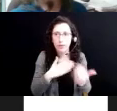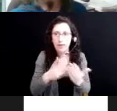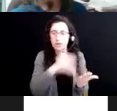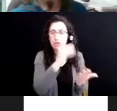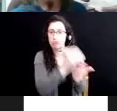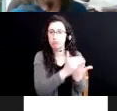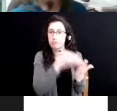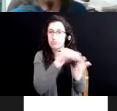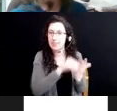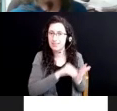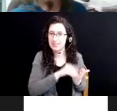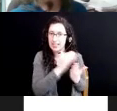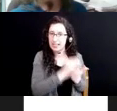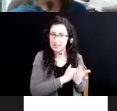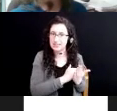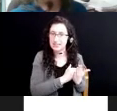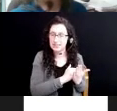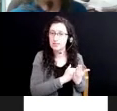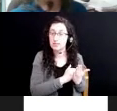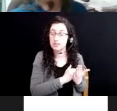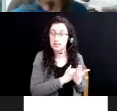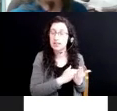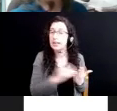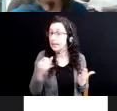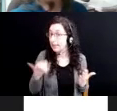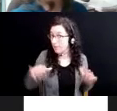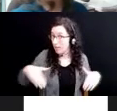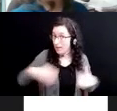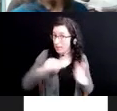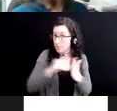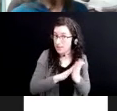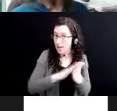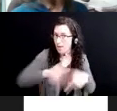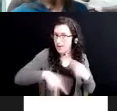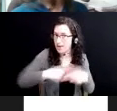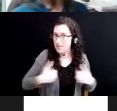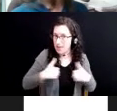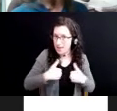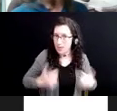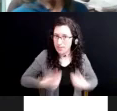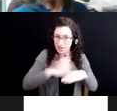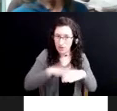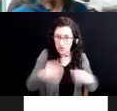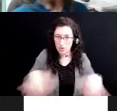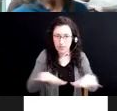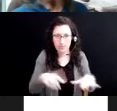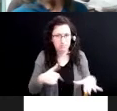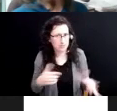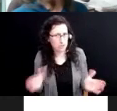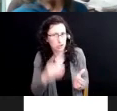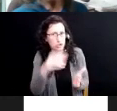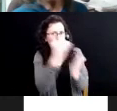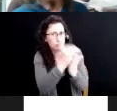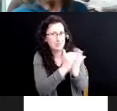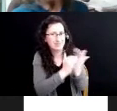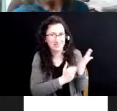species list for your property, I encourage you to, because often what you see is indicative